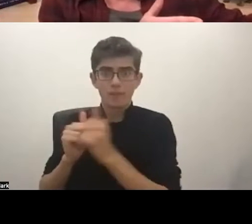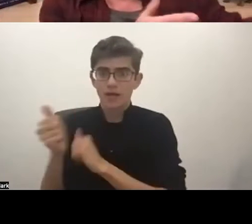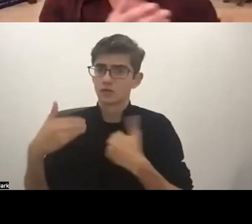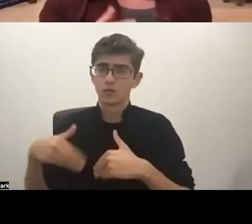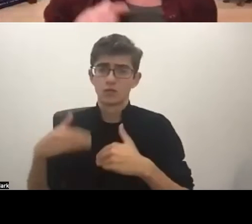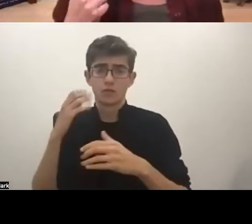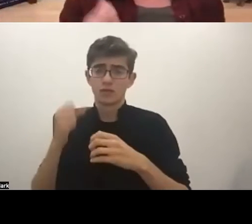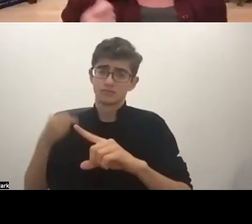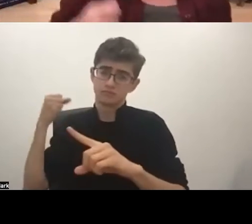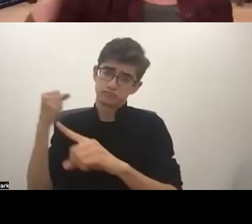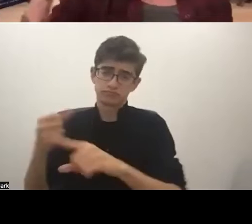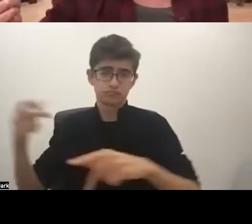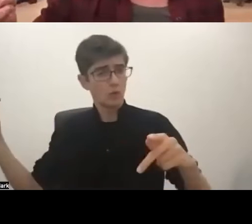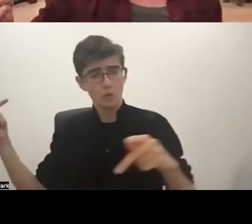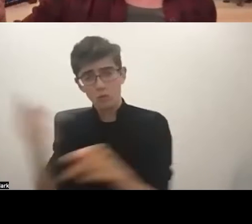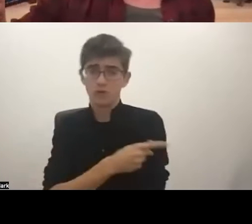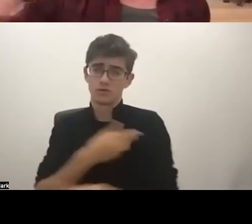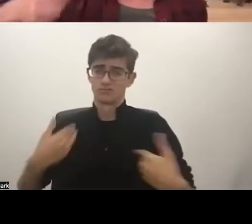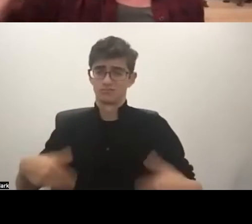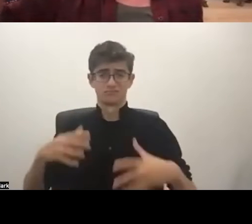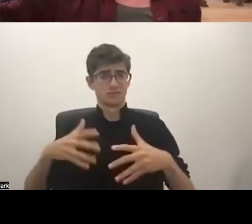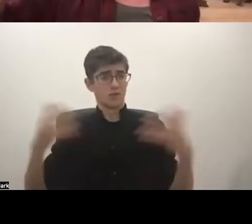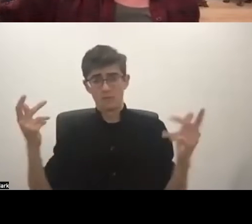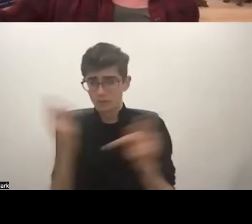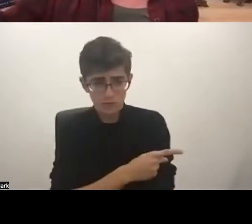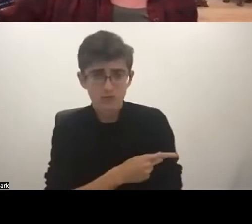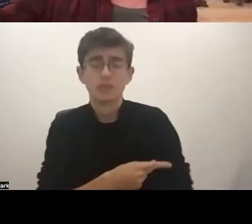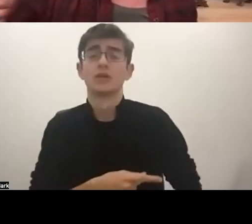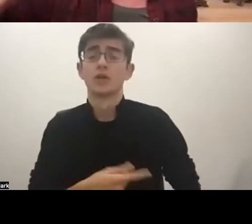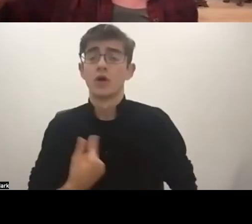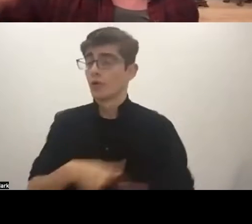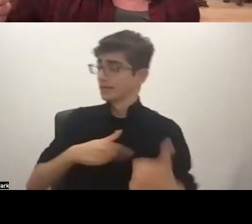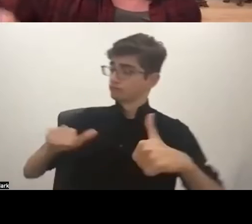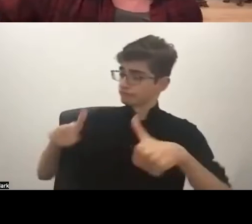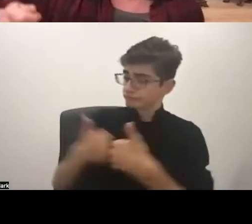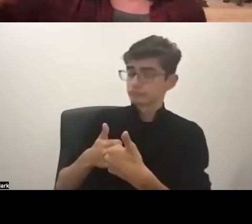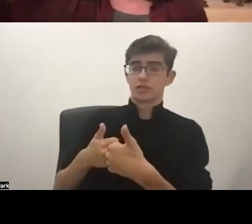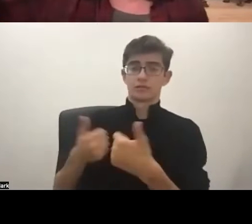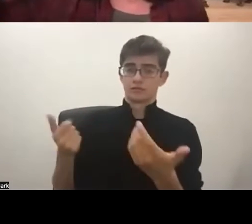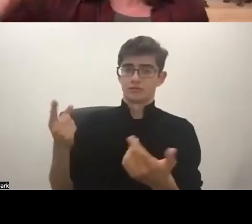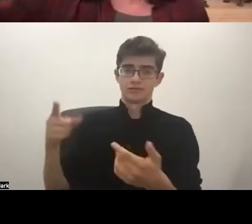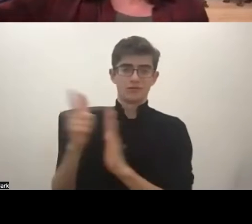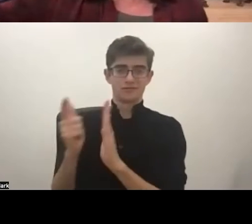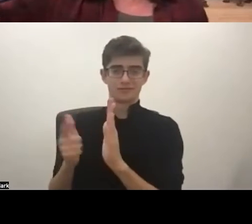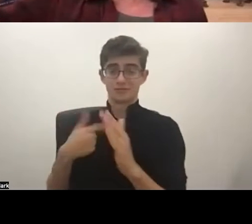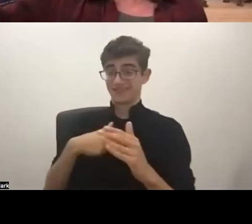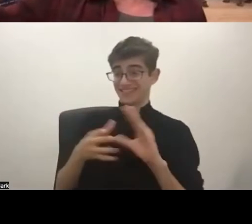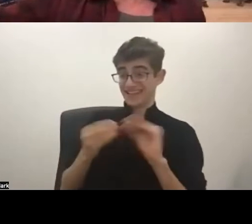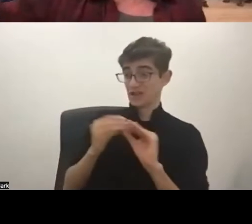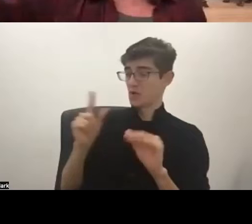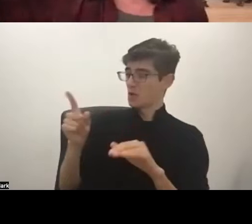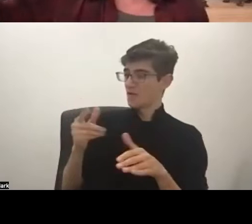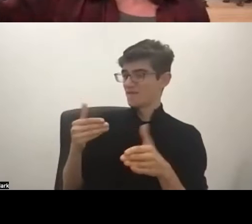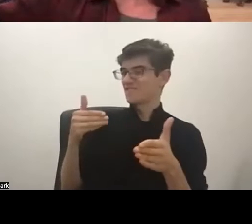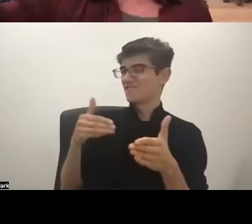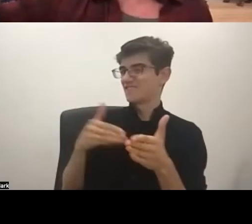and effect. We challenged these provisions of the law, claiming that they would be a constitutional